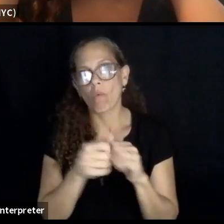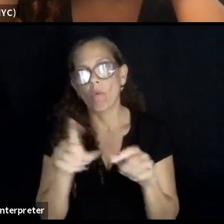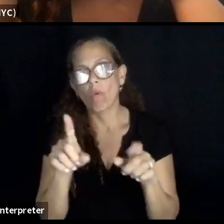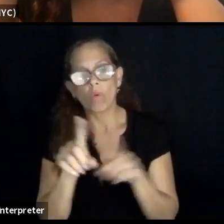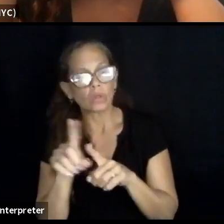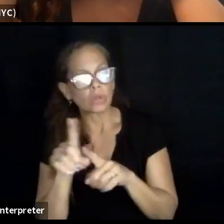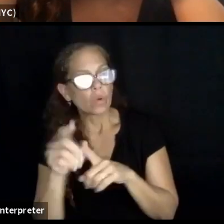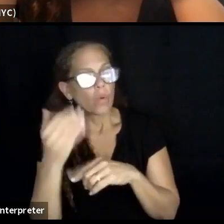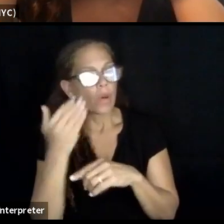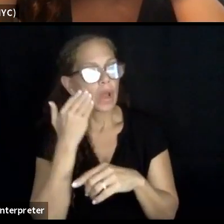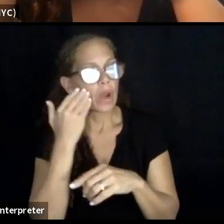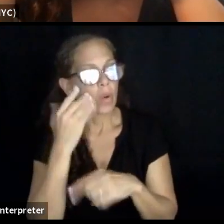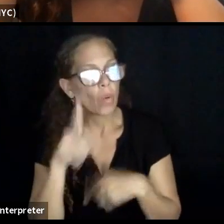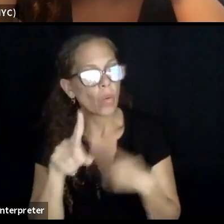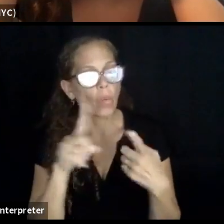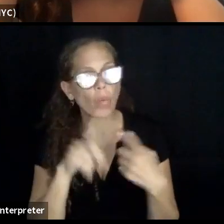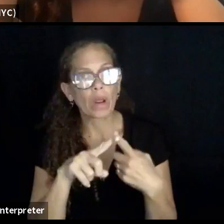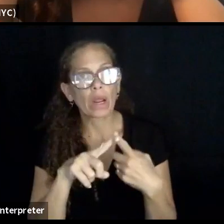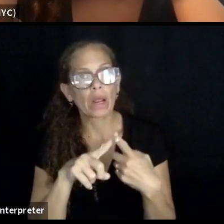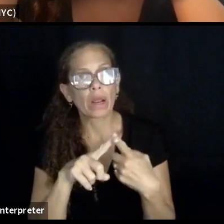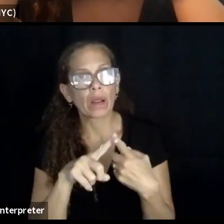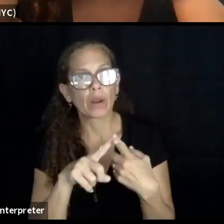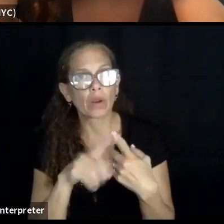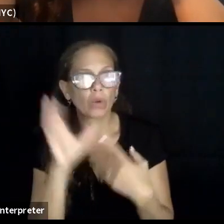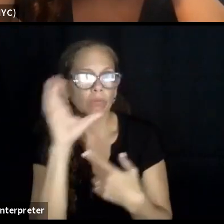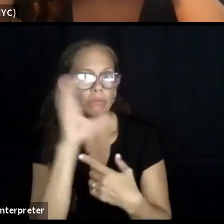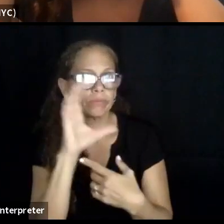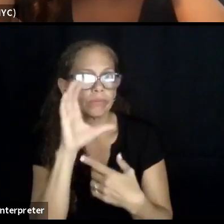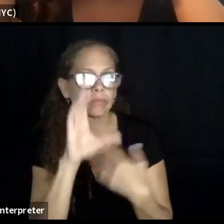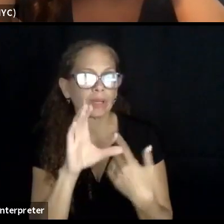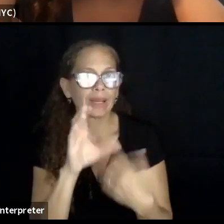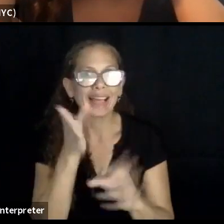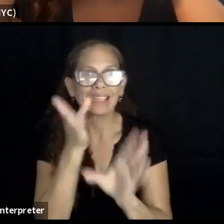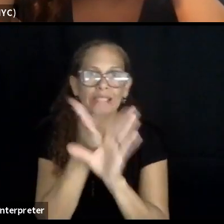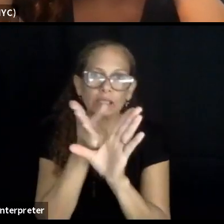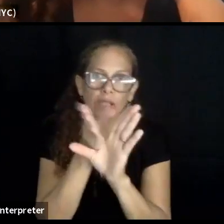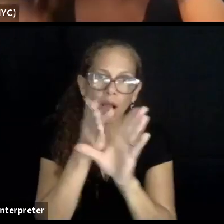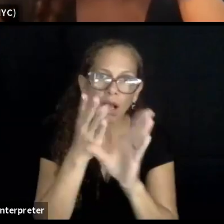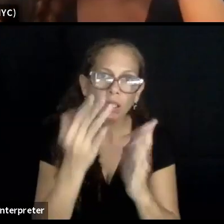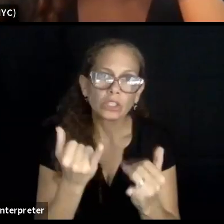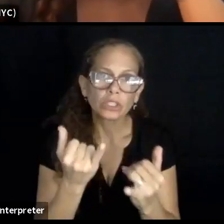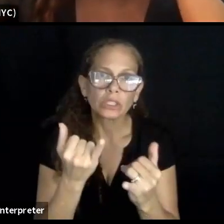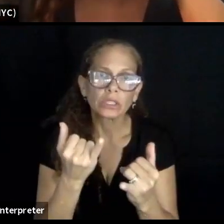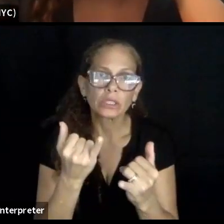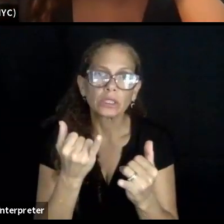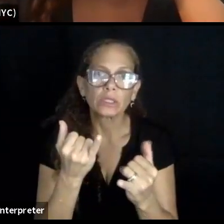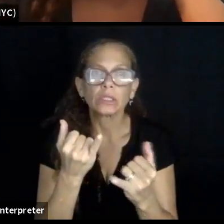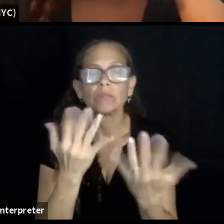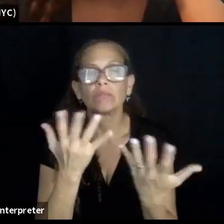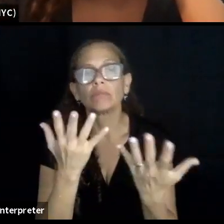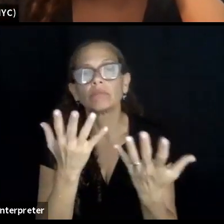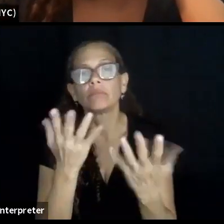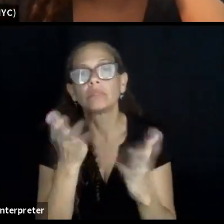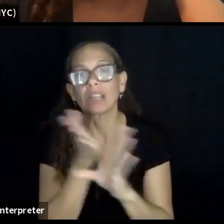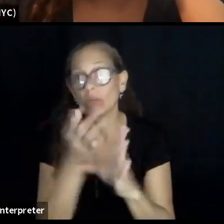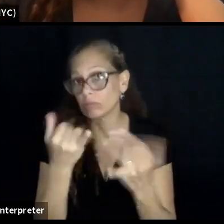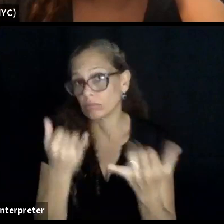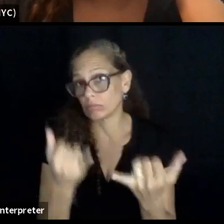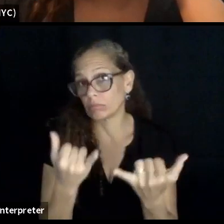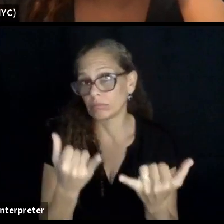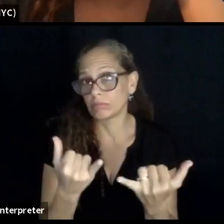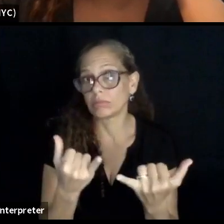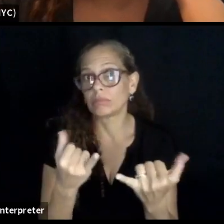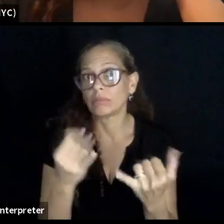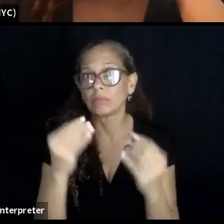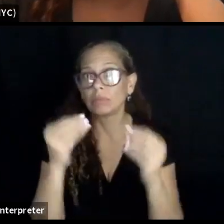know that when you look in search engines such as Psychology Today, for example, you can put in